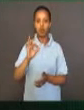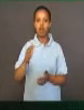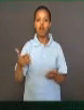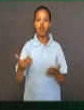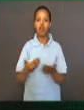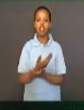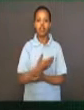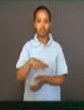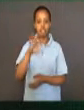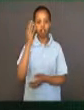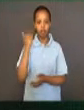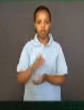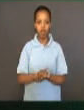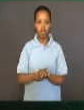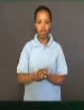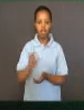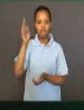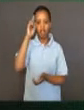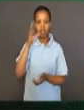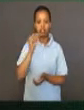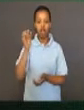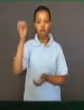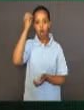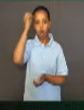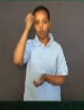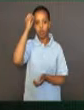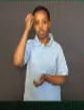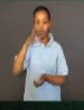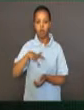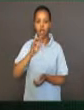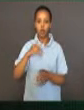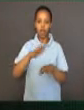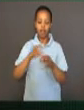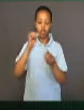confirmed Oparin and Haldane's theory.